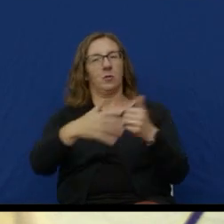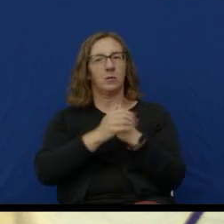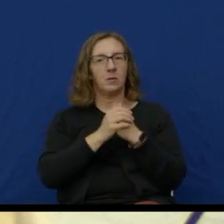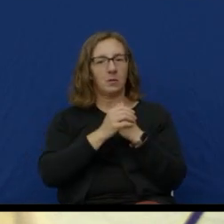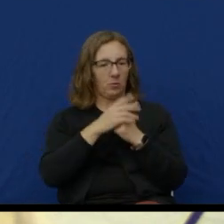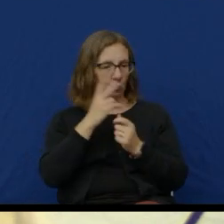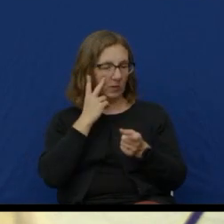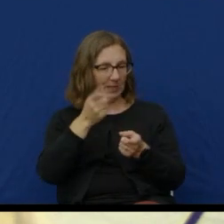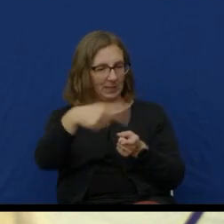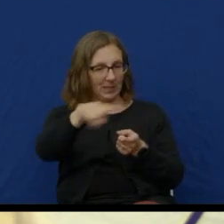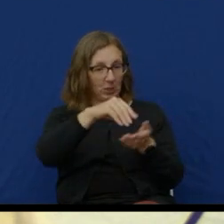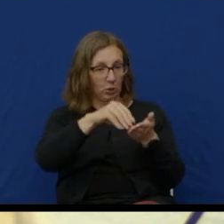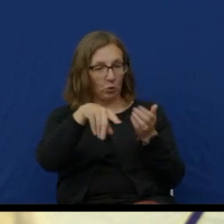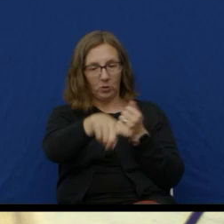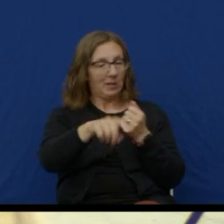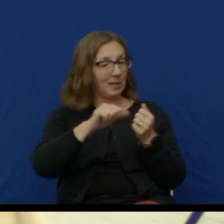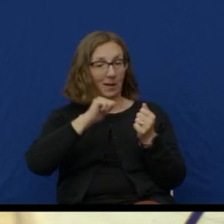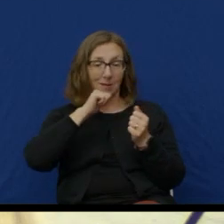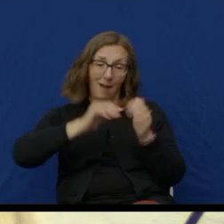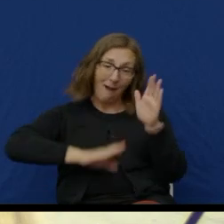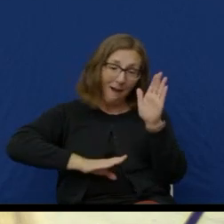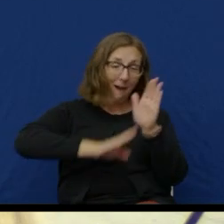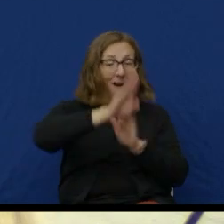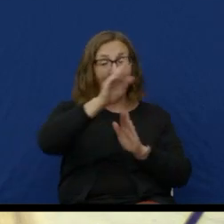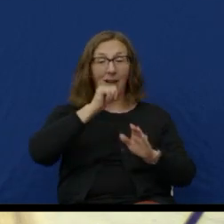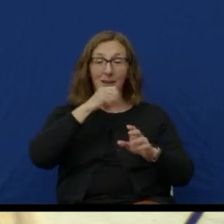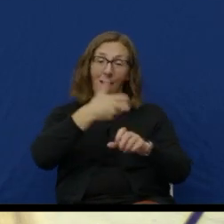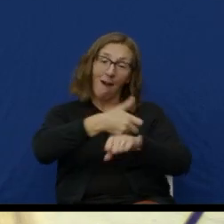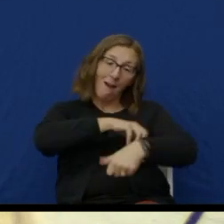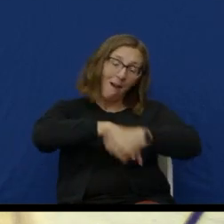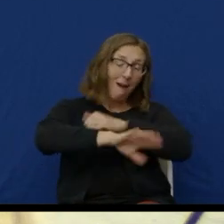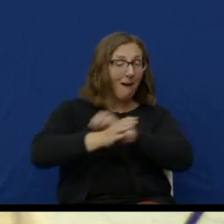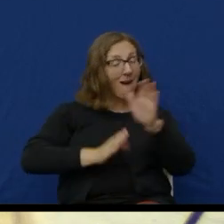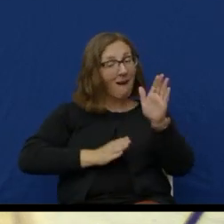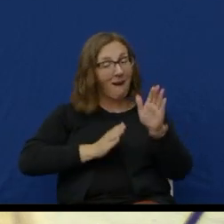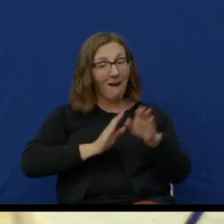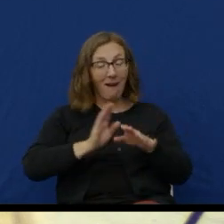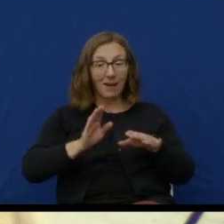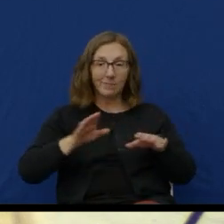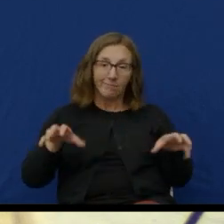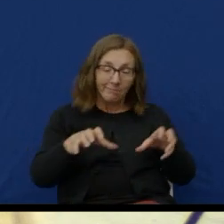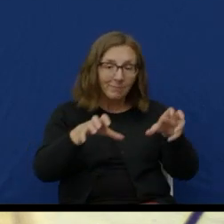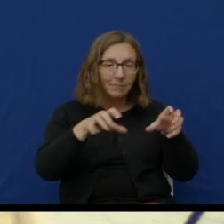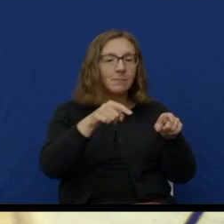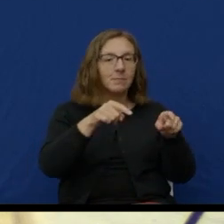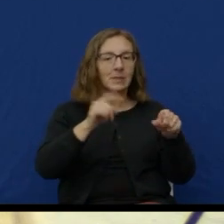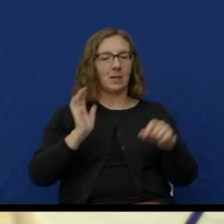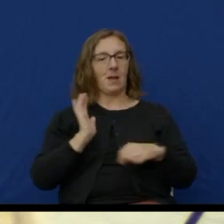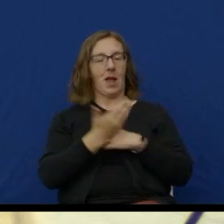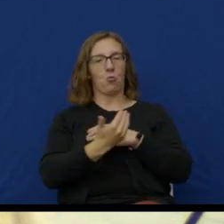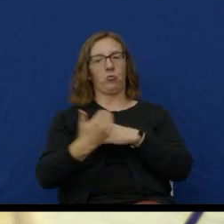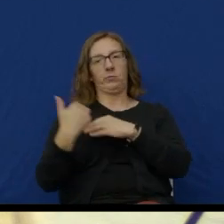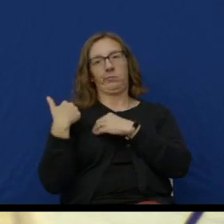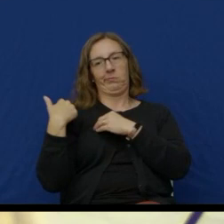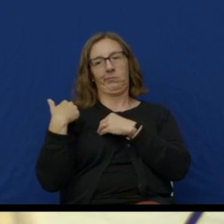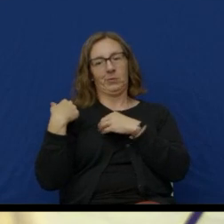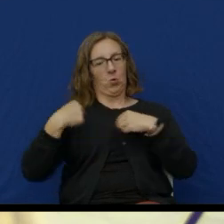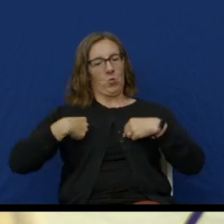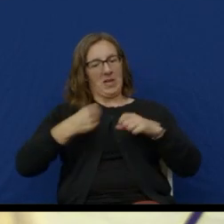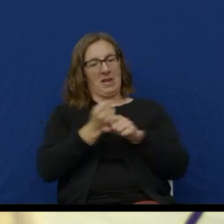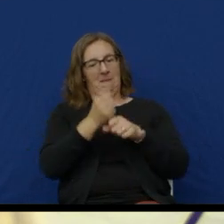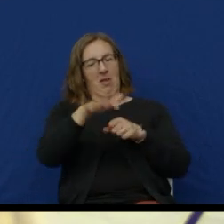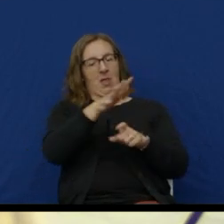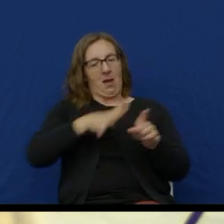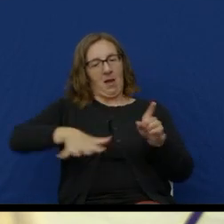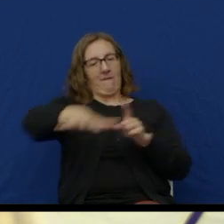we've not lived up to the challenge of creating an environment in which they can thrive,